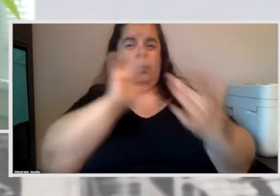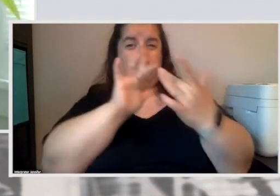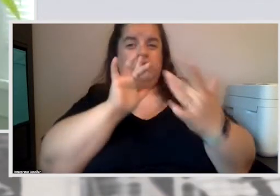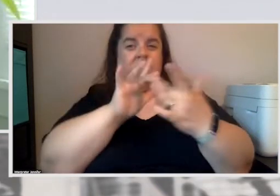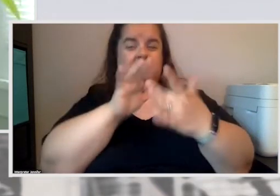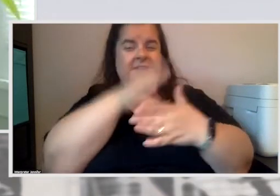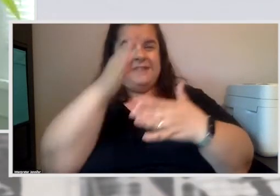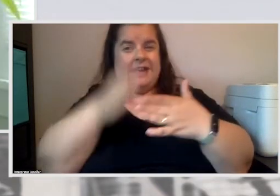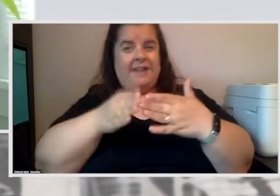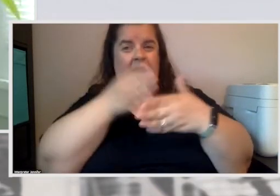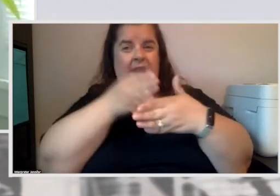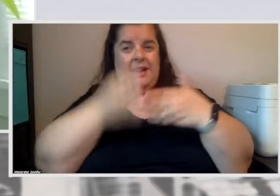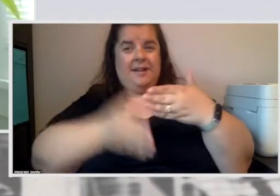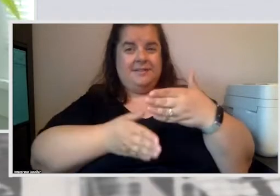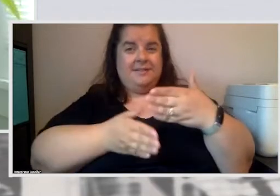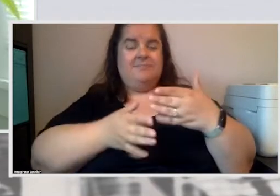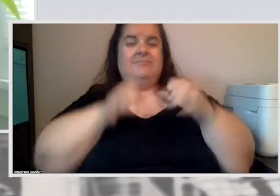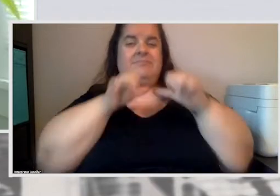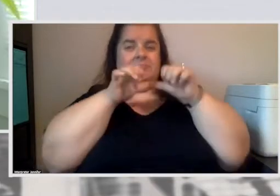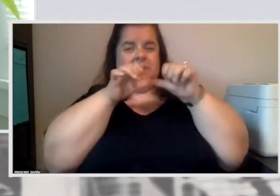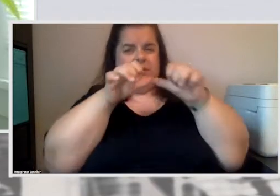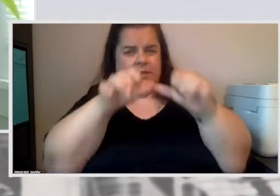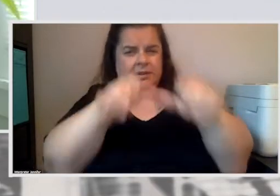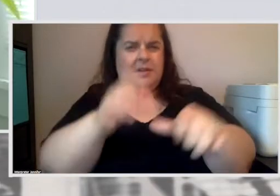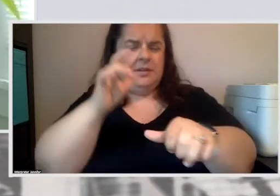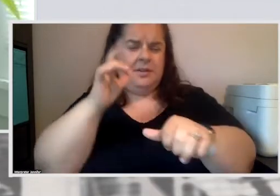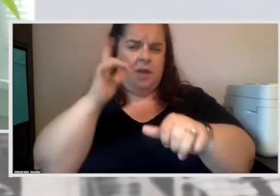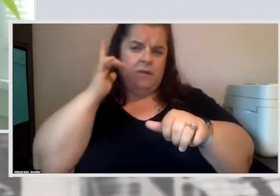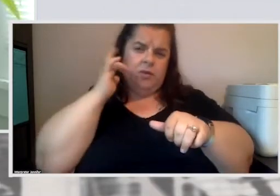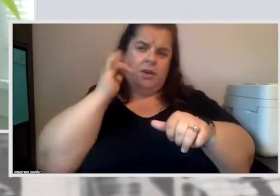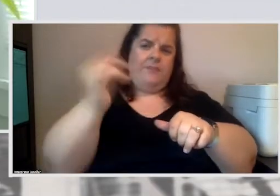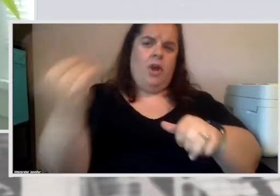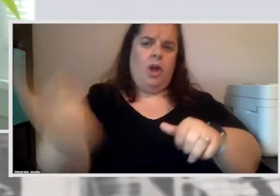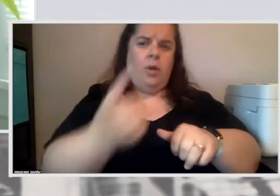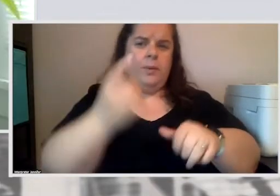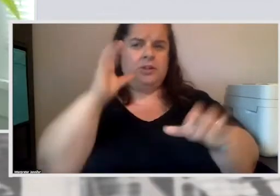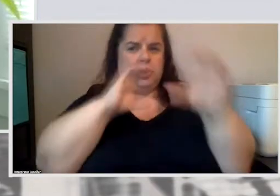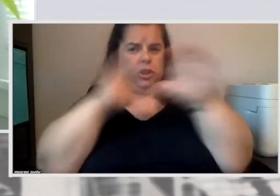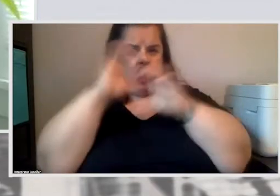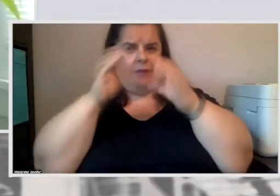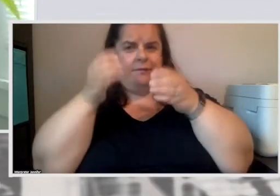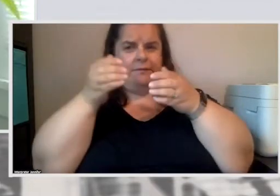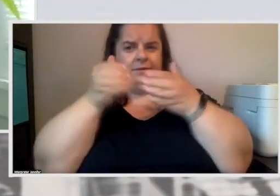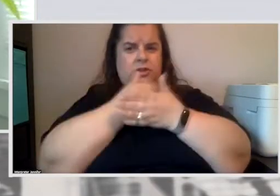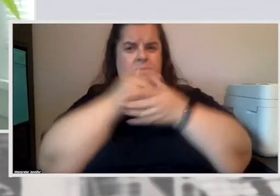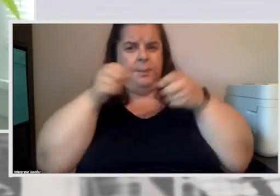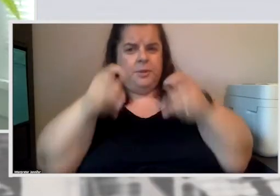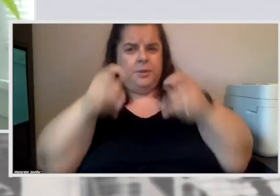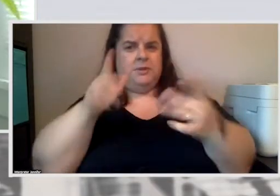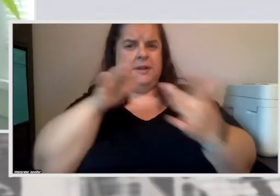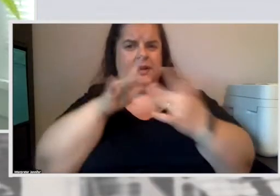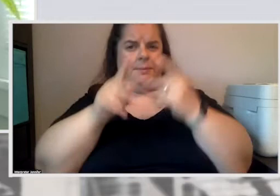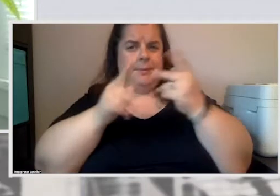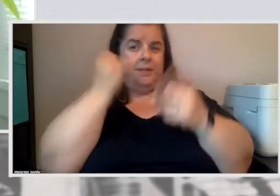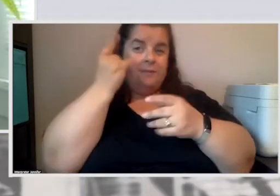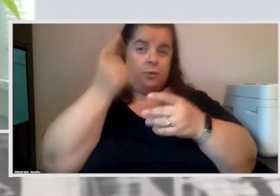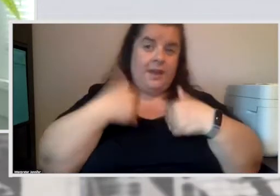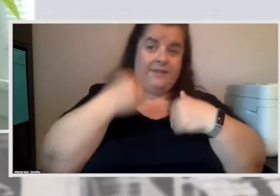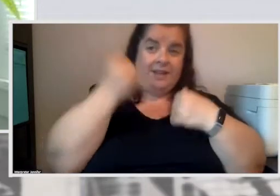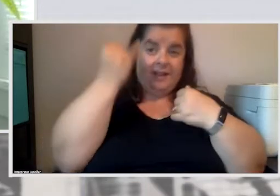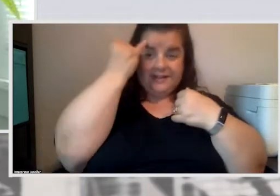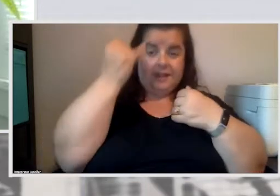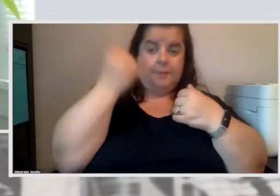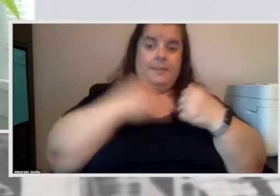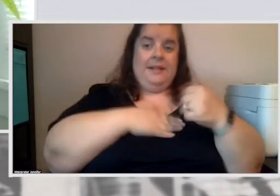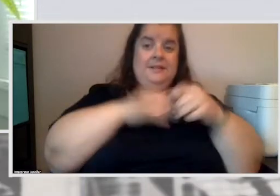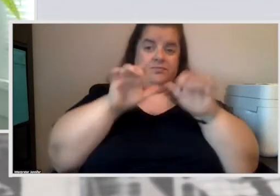ongoing, continual. We always look for new opportunities to reach out to people. So if you have an idea, we'll take it. Feel free to type it in the